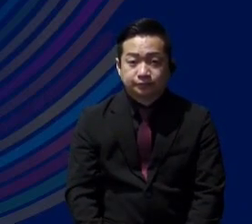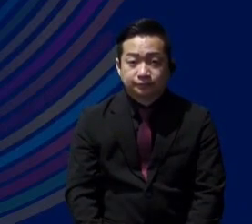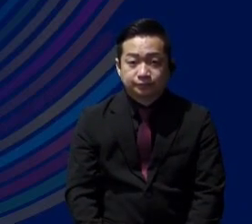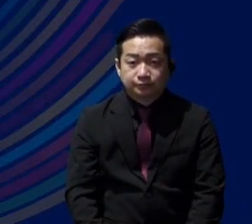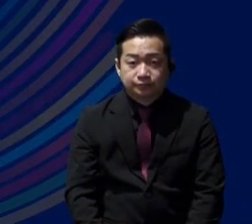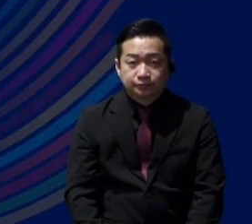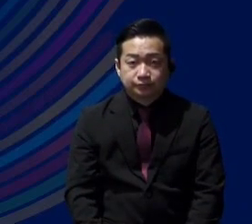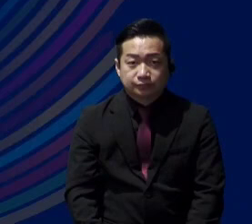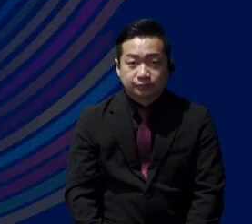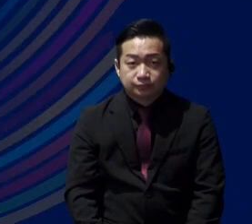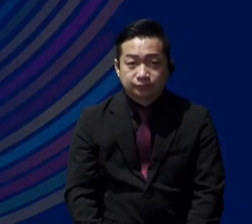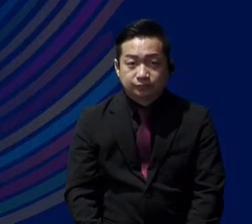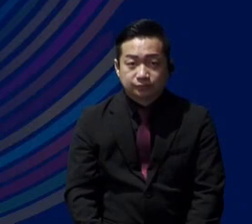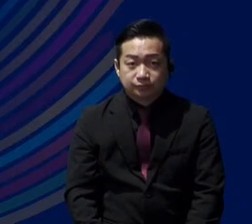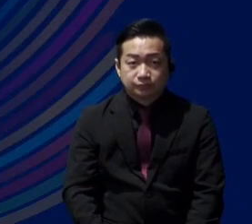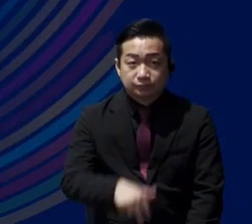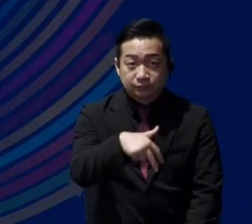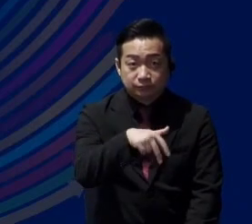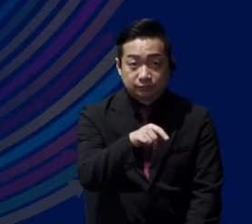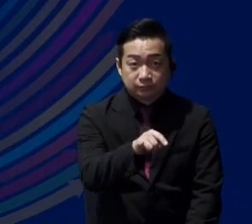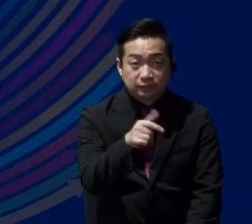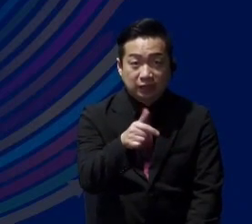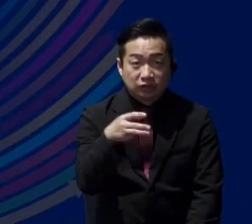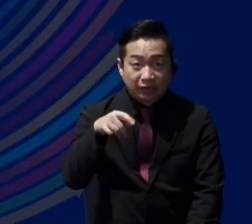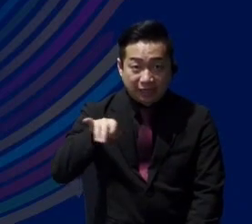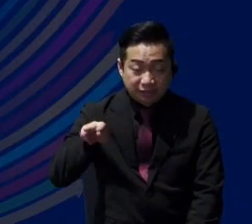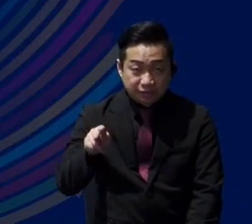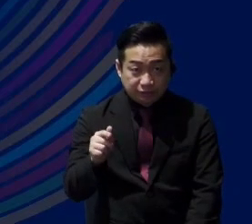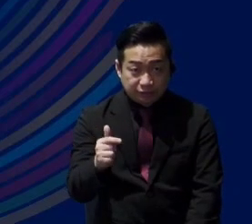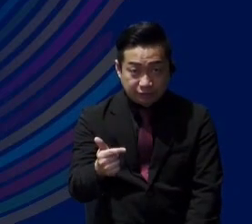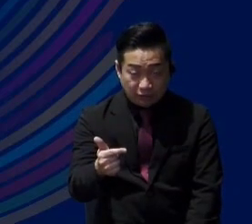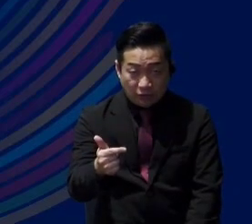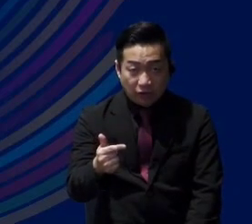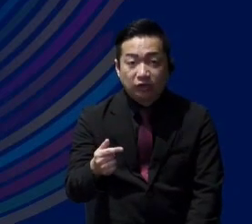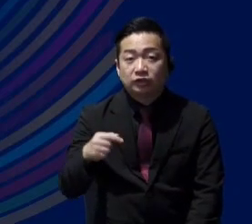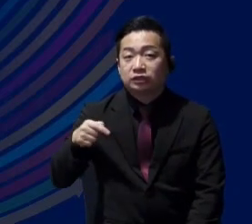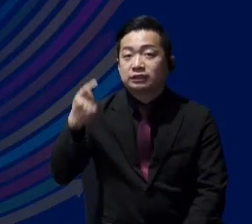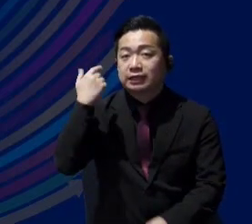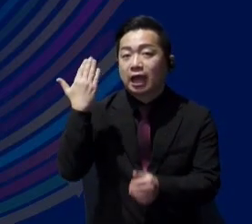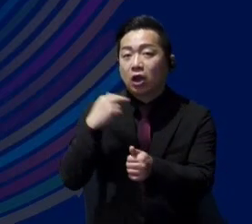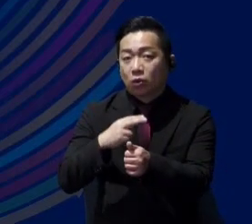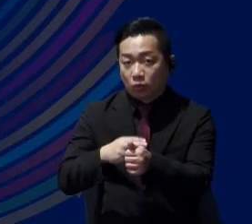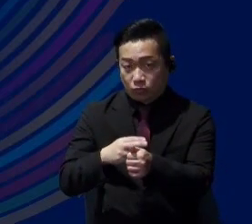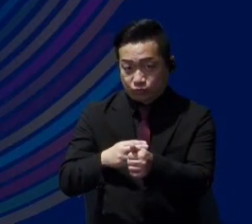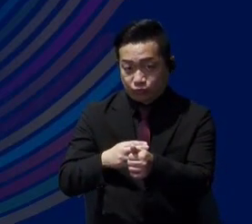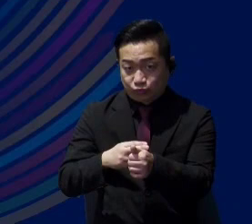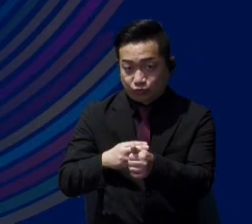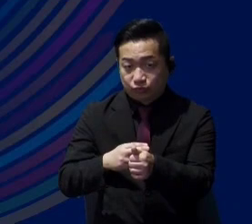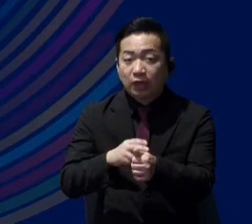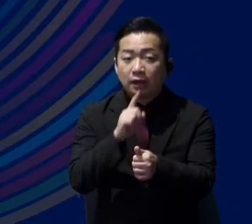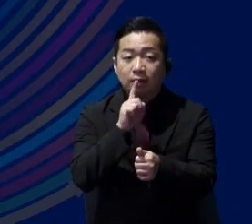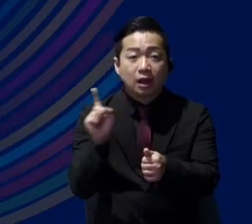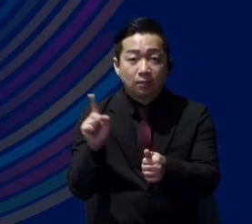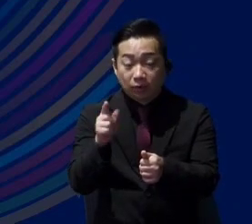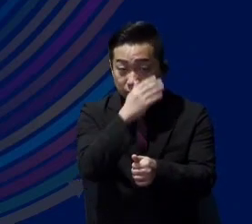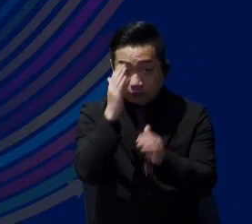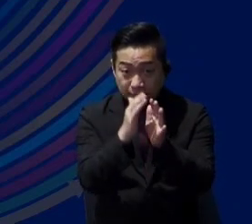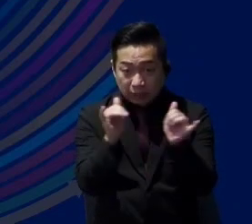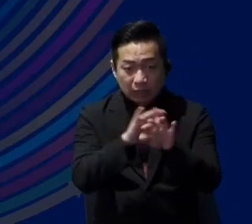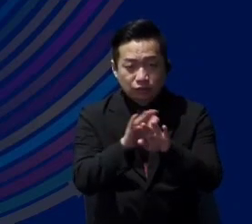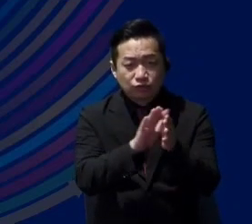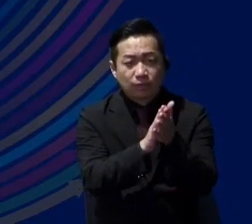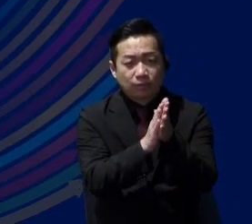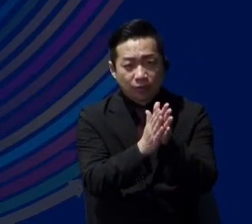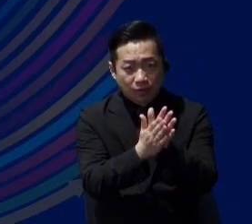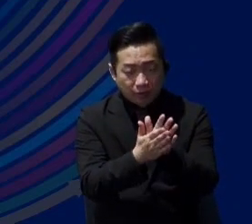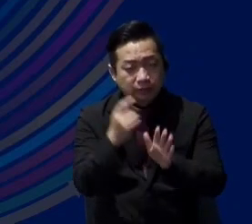which addresses young people's challenges with climate change. So disasters itself, we're seeing more flash